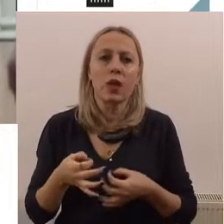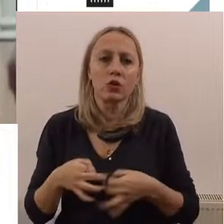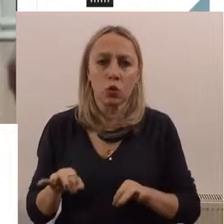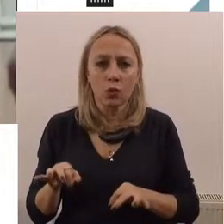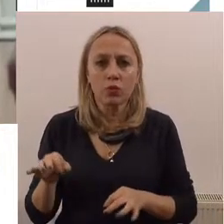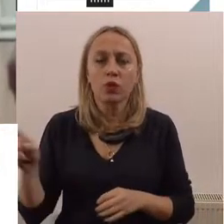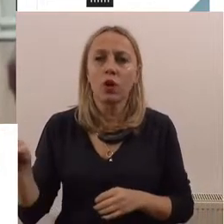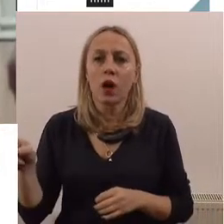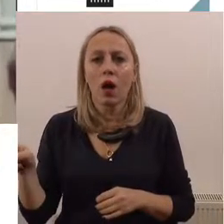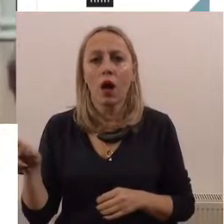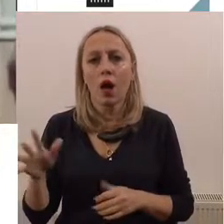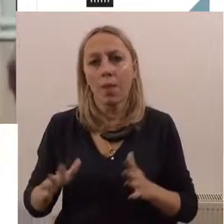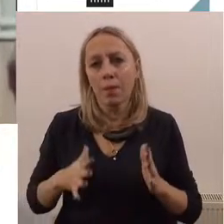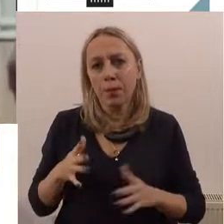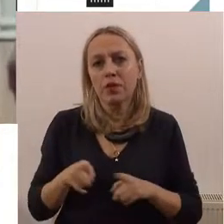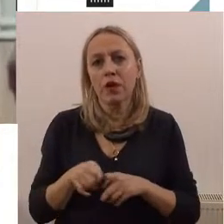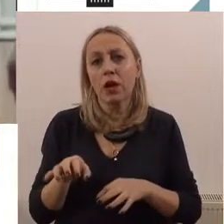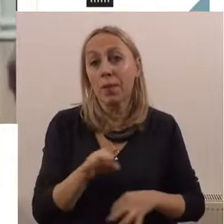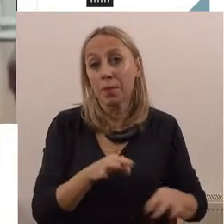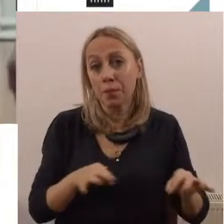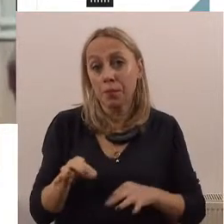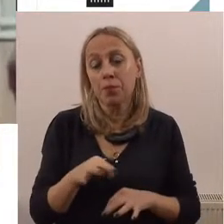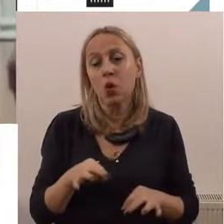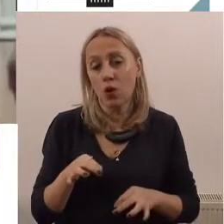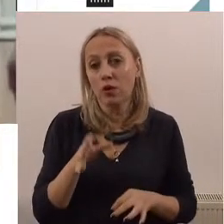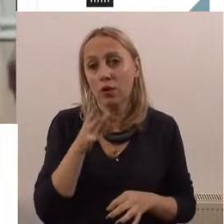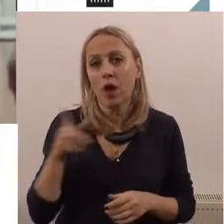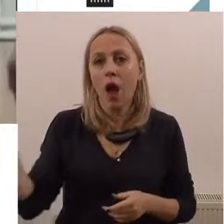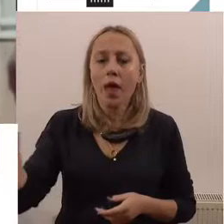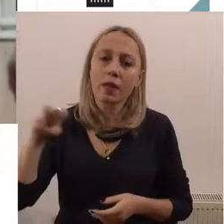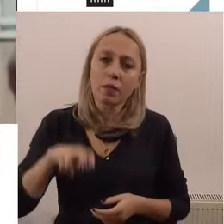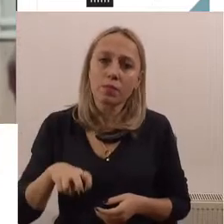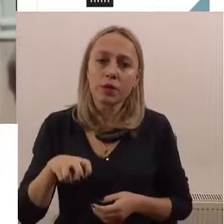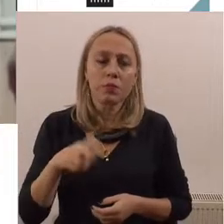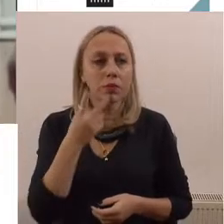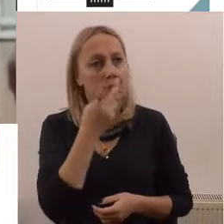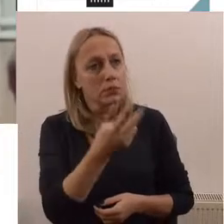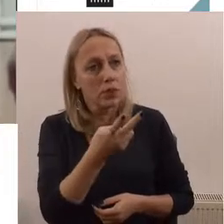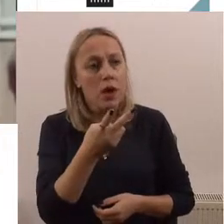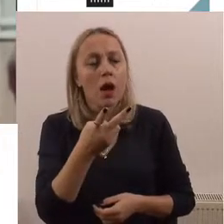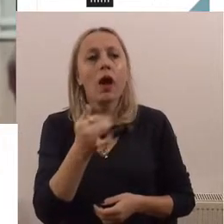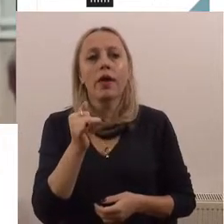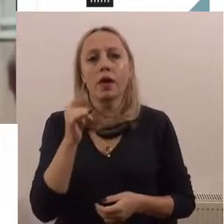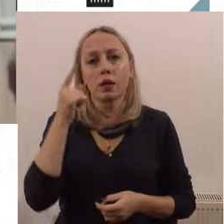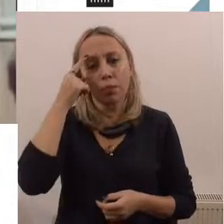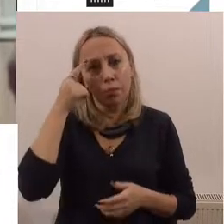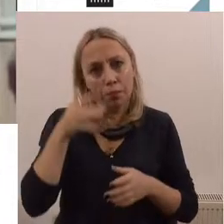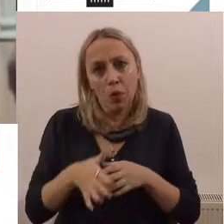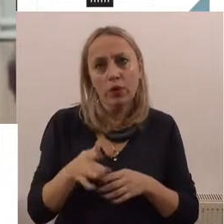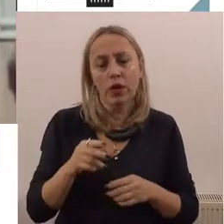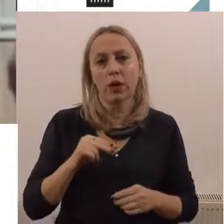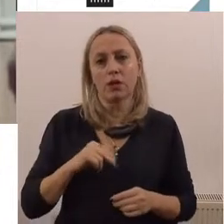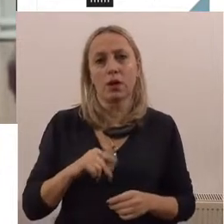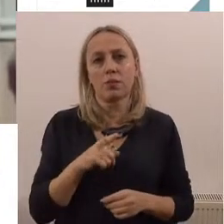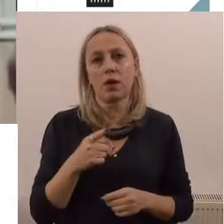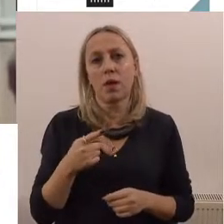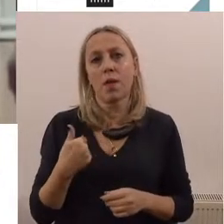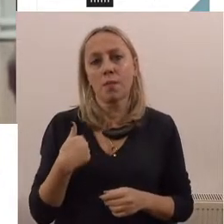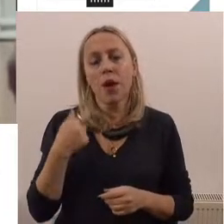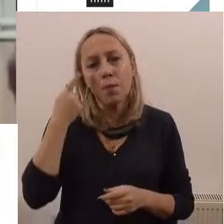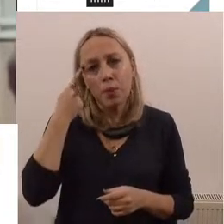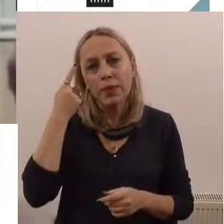we have people from departments who are not connected to inclusivity and accessibility.